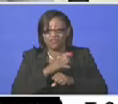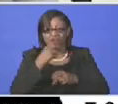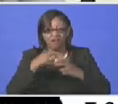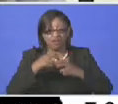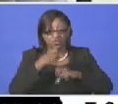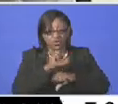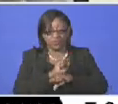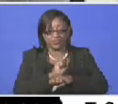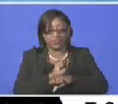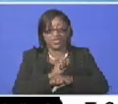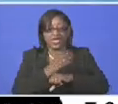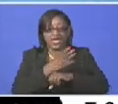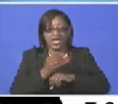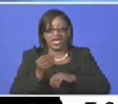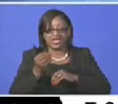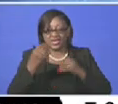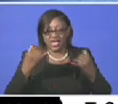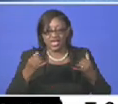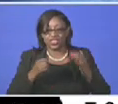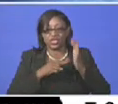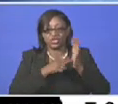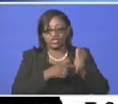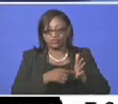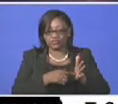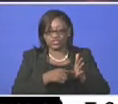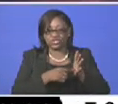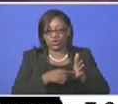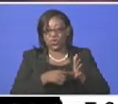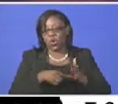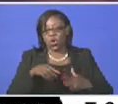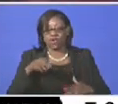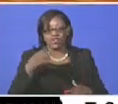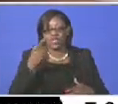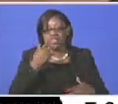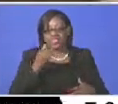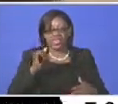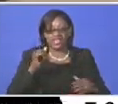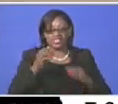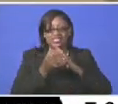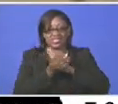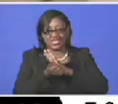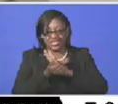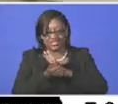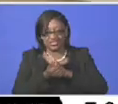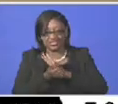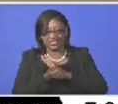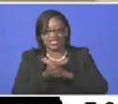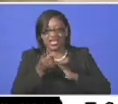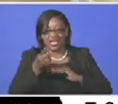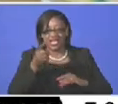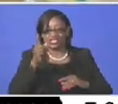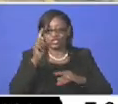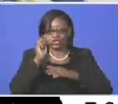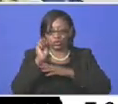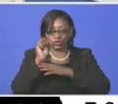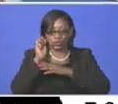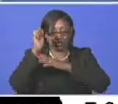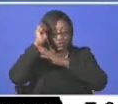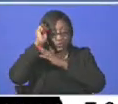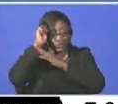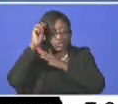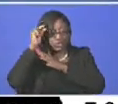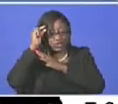work. This year, they will finally get to show off their skills, much to the excitement of His Excellency Tony Jody,